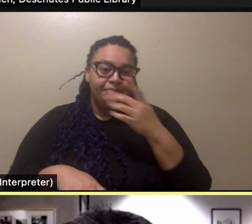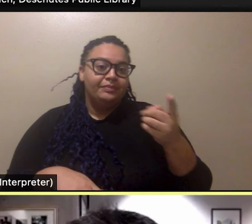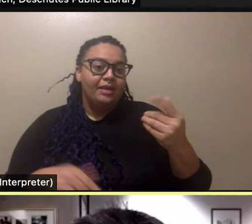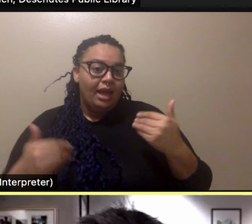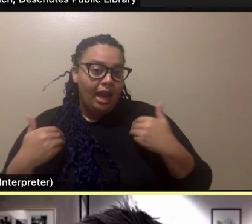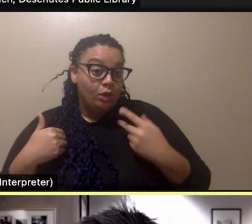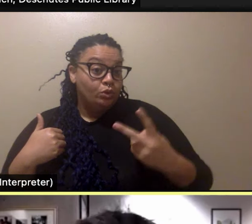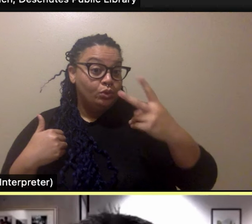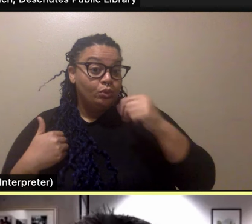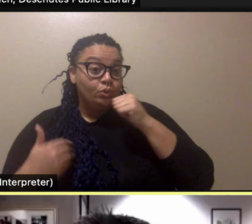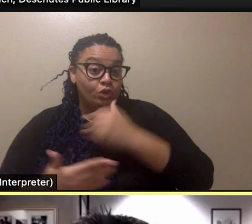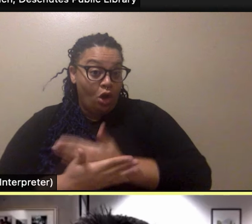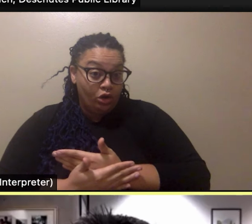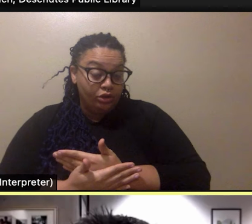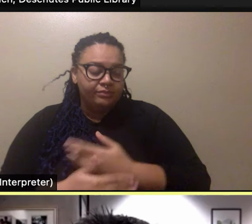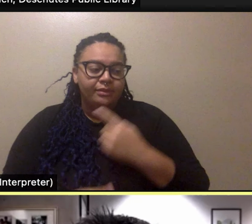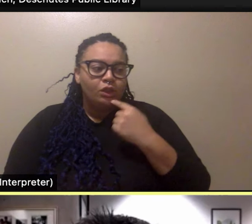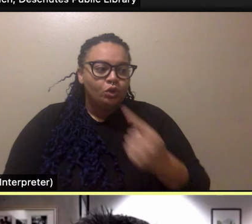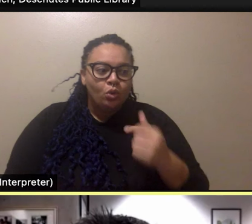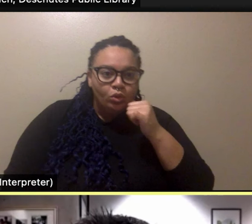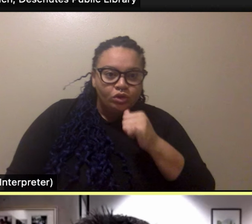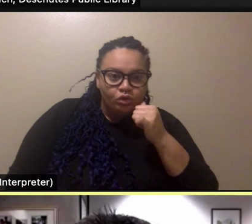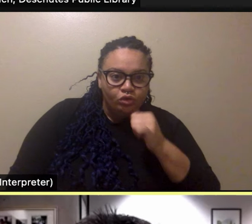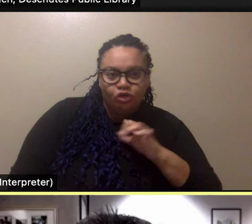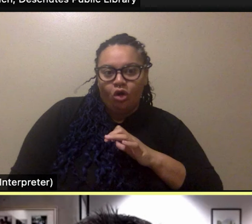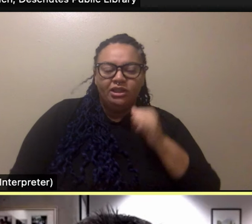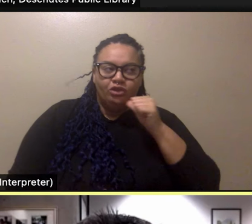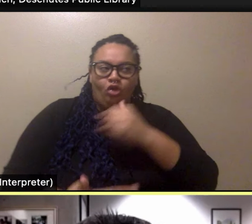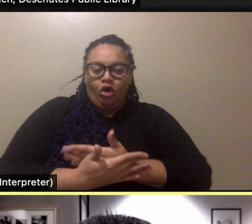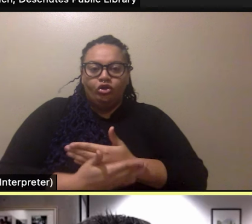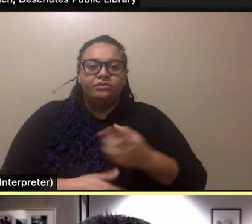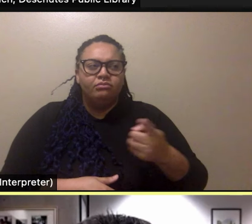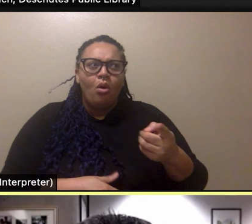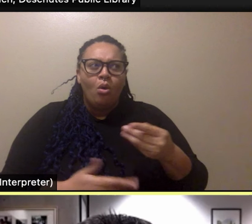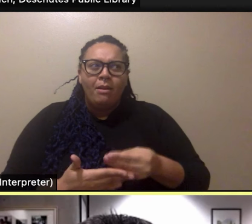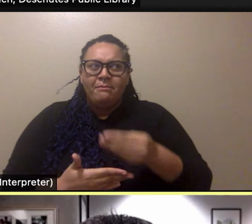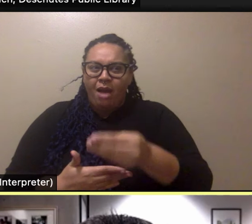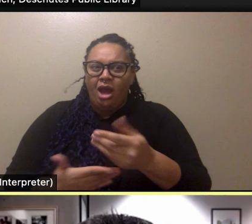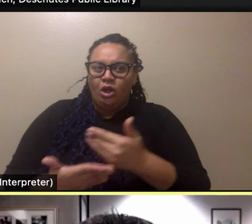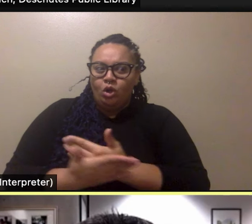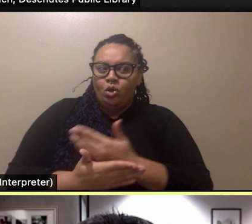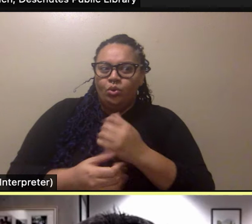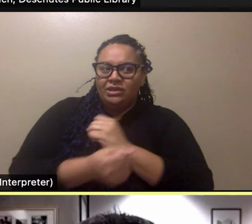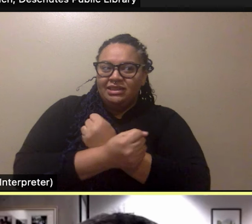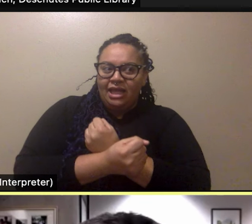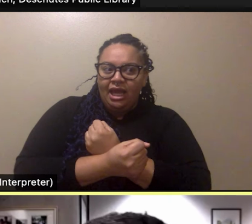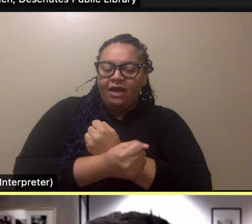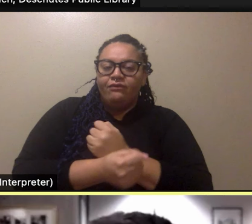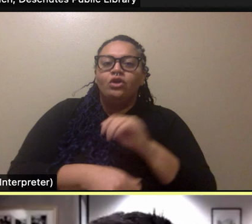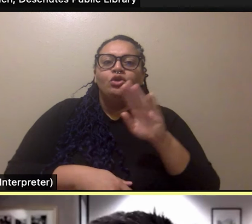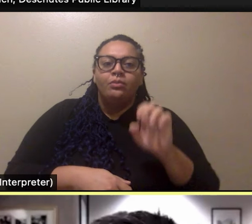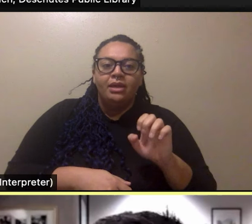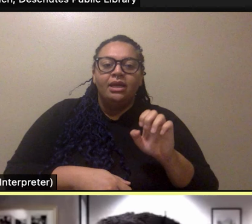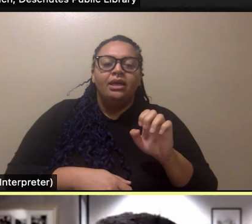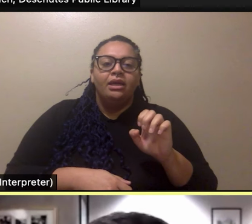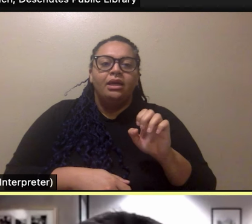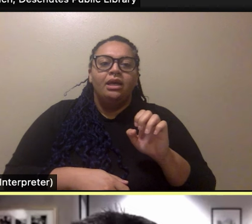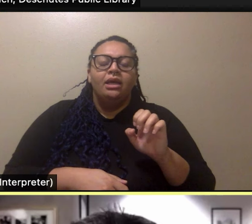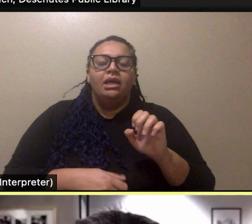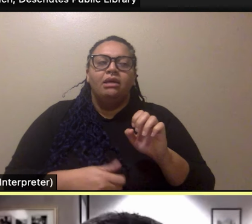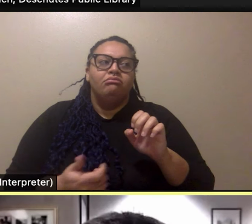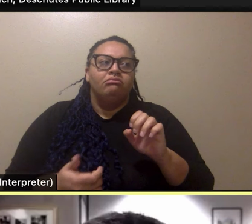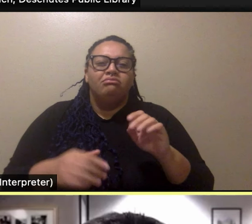but he had 2 daughters. And he told his daughters that he was purchasing this new slave, a 14-year-old girl, to be a domestic servant for him, to do his cooking and